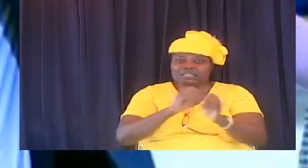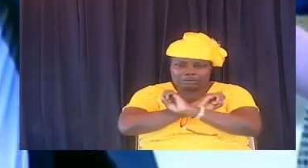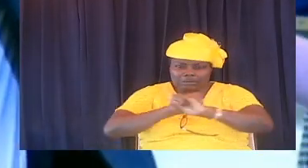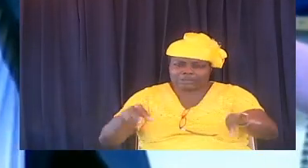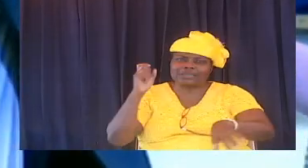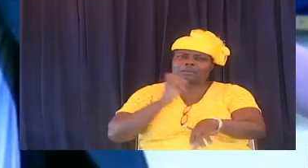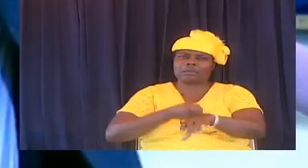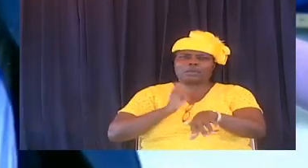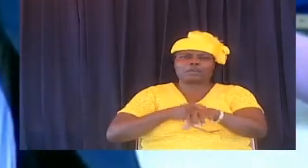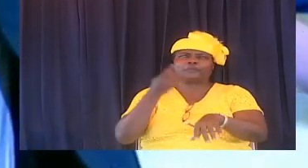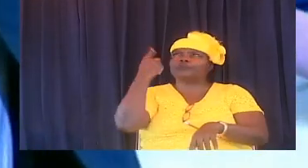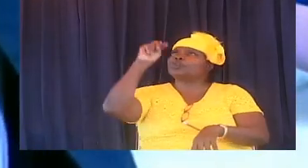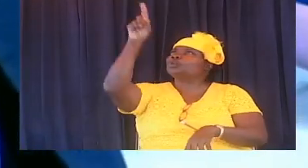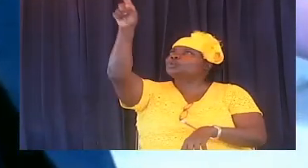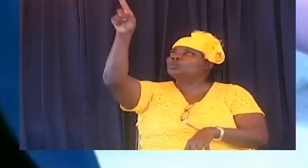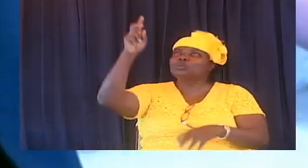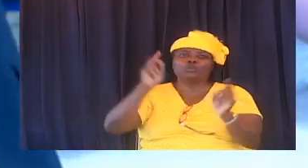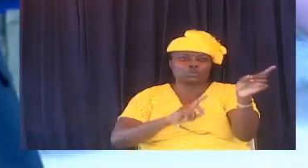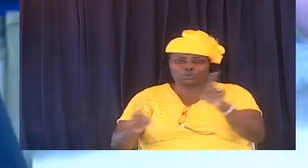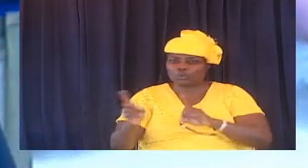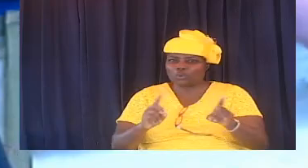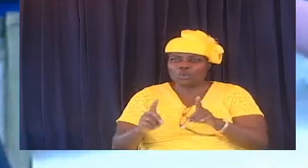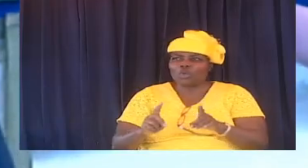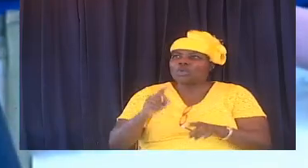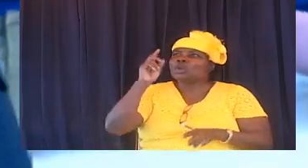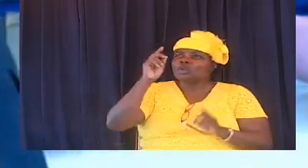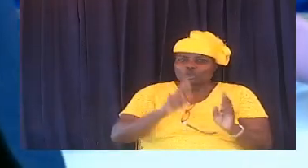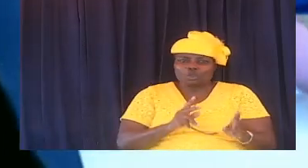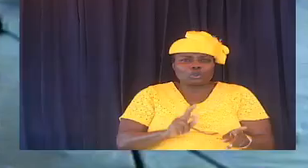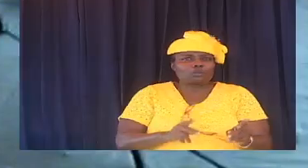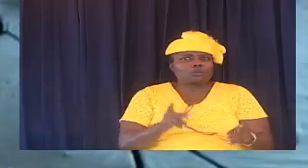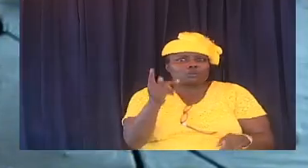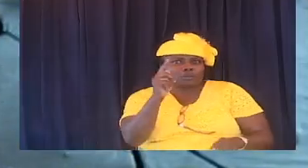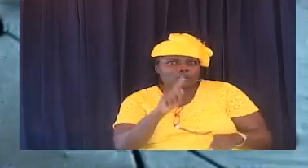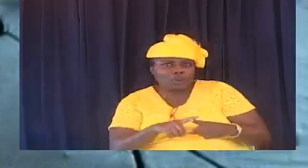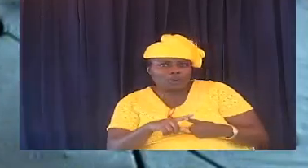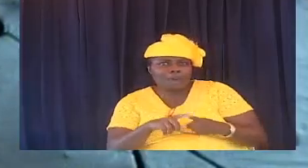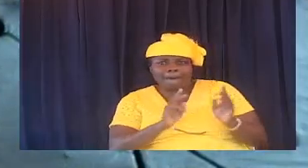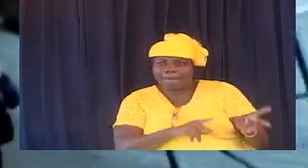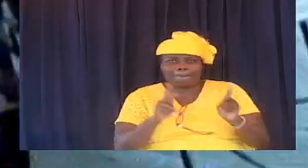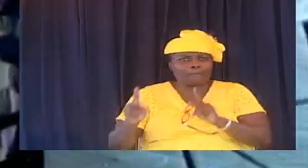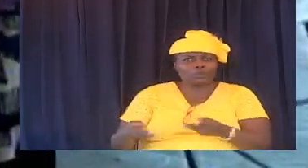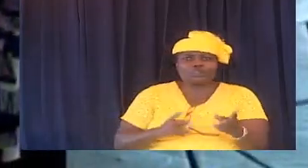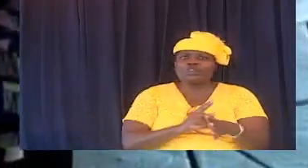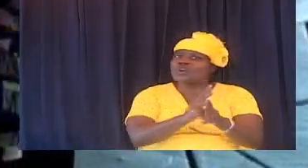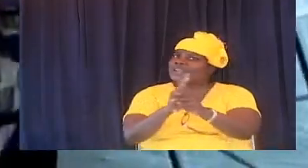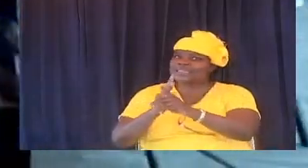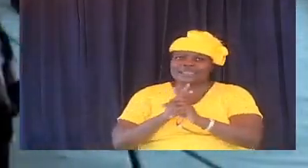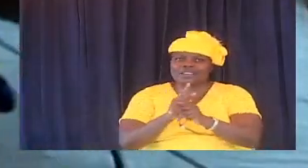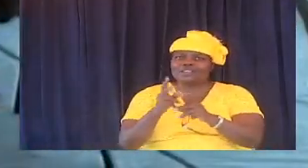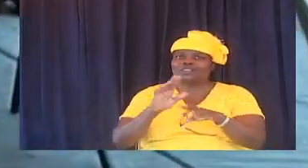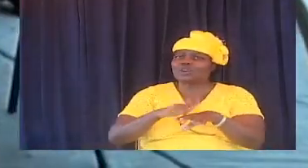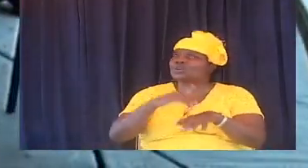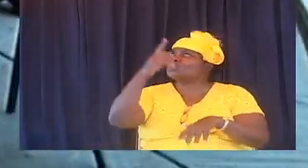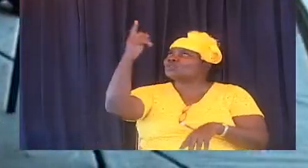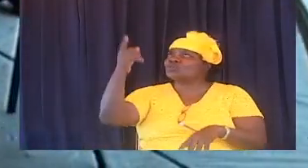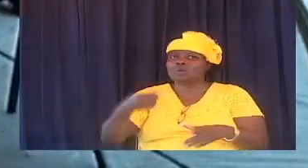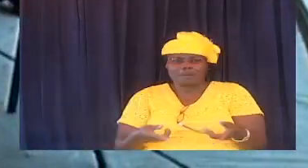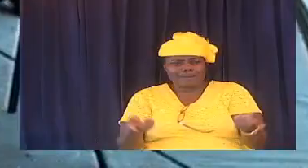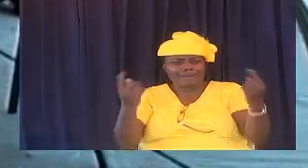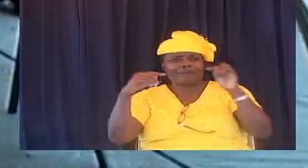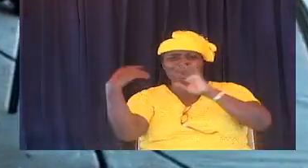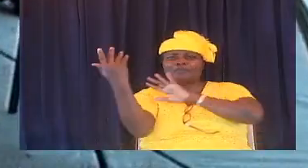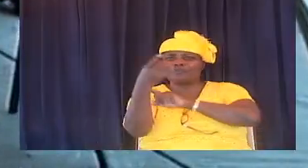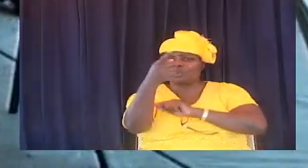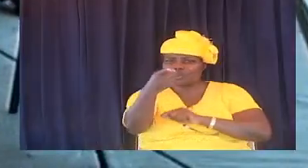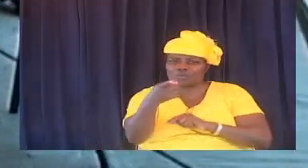Oh God, you said we must cast our cares upon you because you care for us. So this morning we come before you, God, knowing, God, that you are